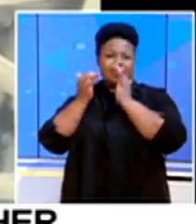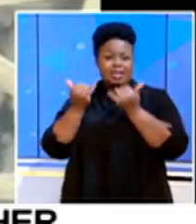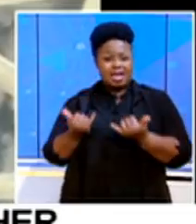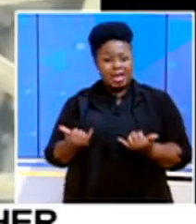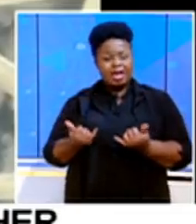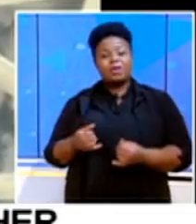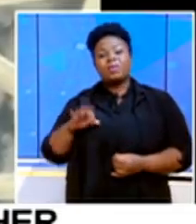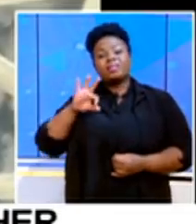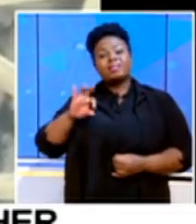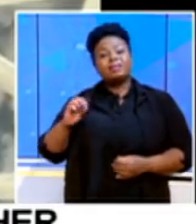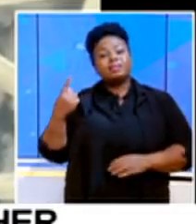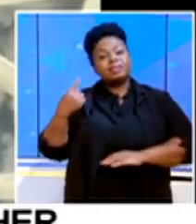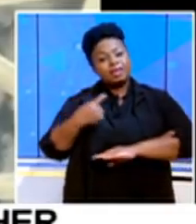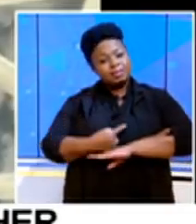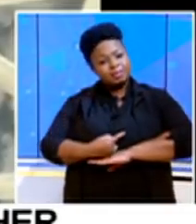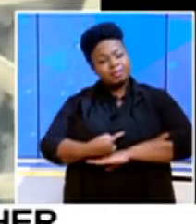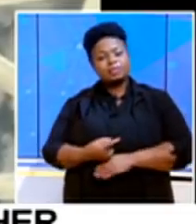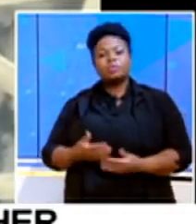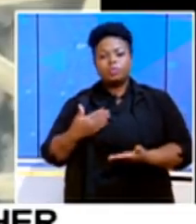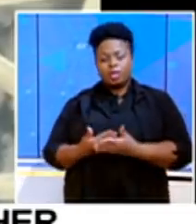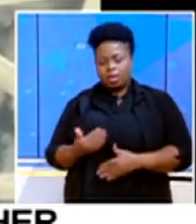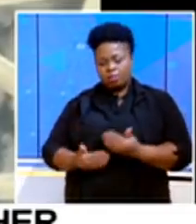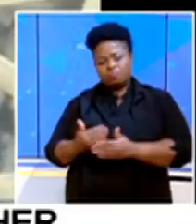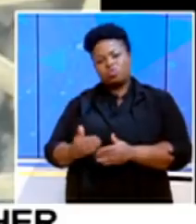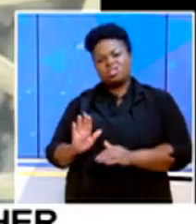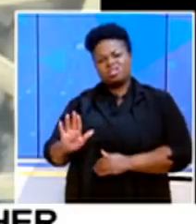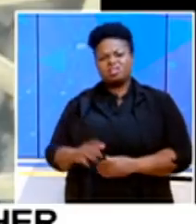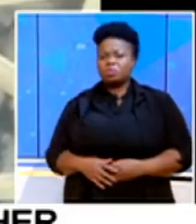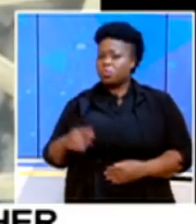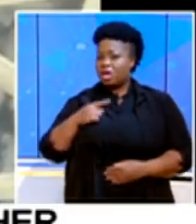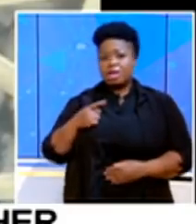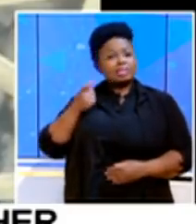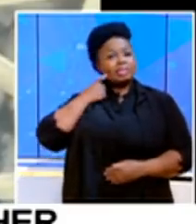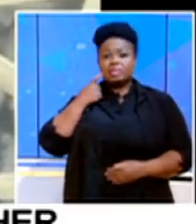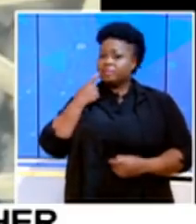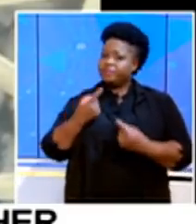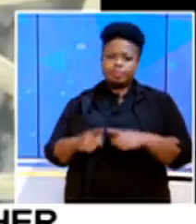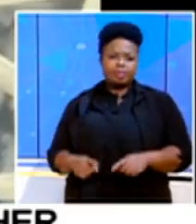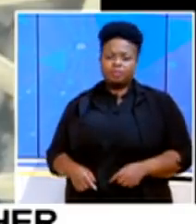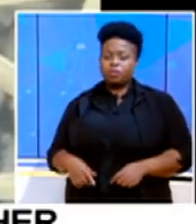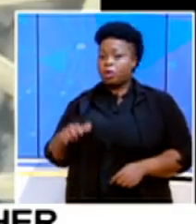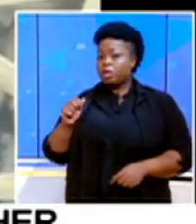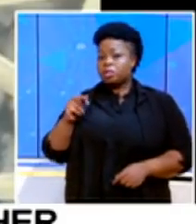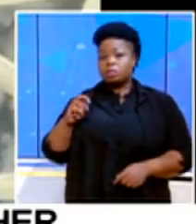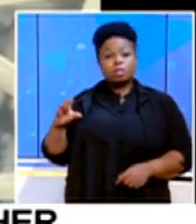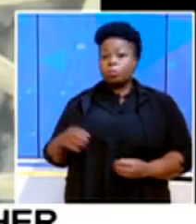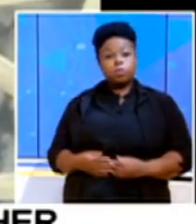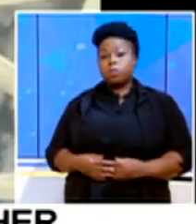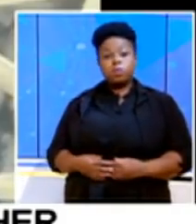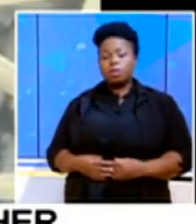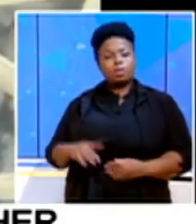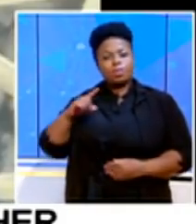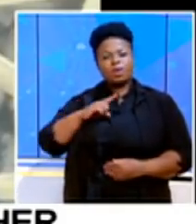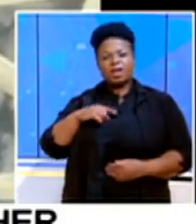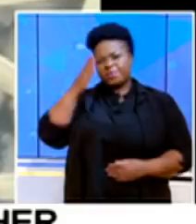given this 30-day period to be able to process this. You'd imagine that it's not an easy issue for the African National Congress, considering